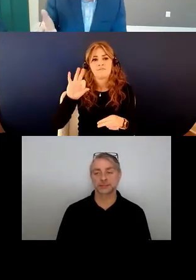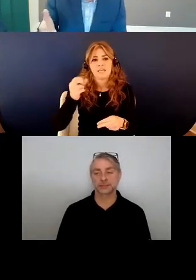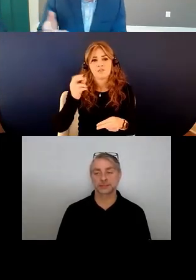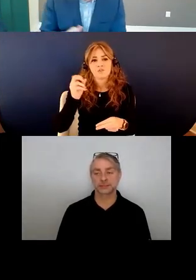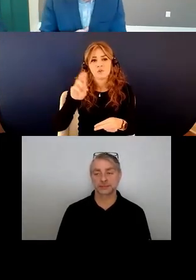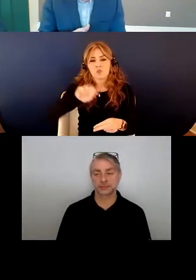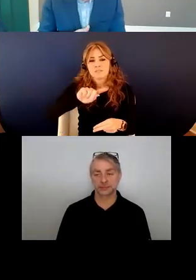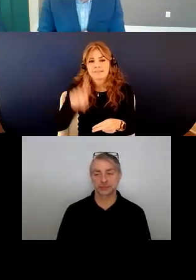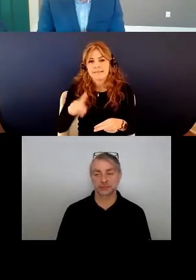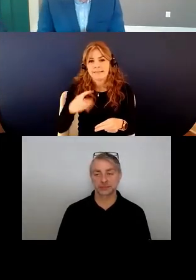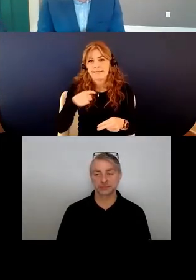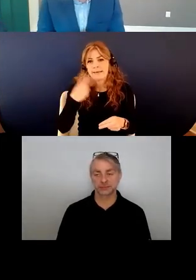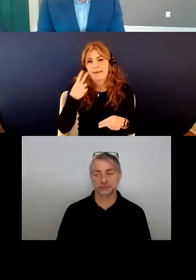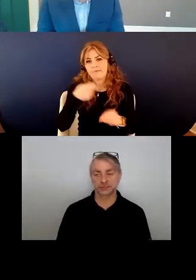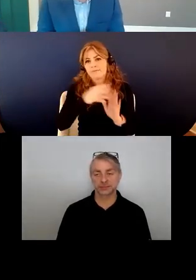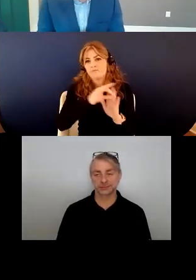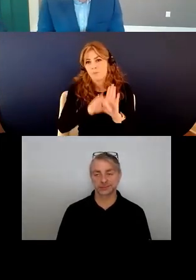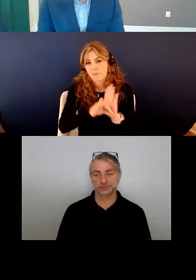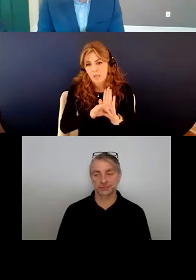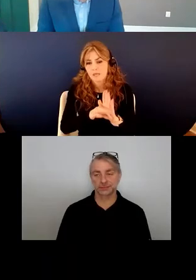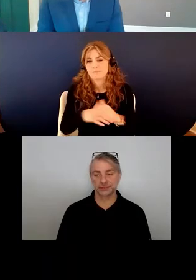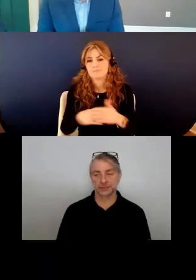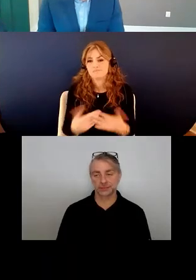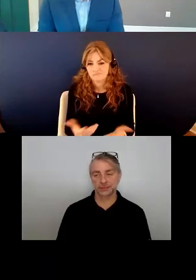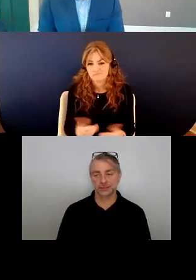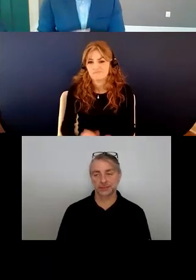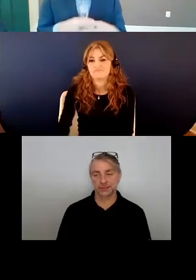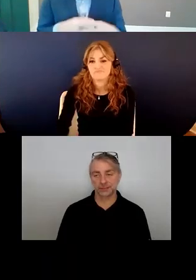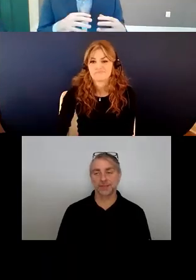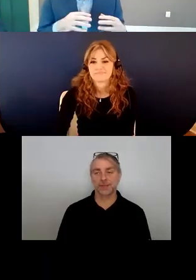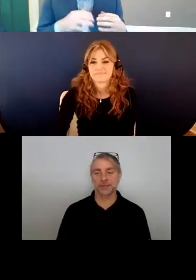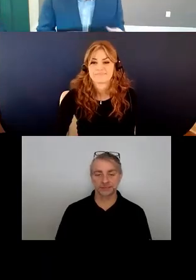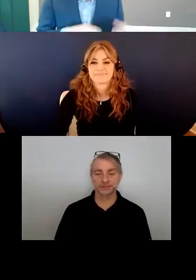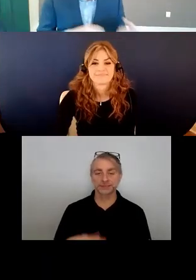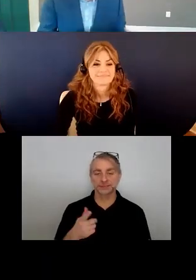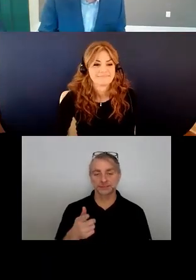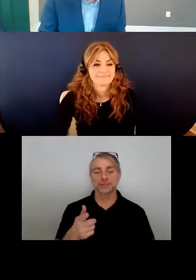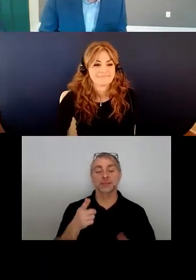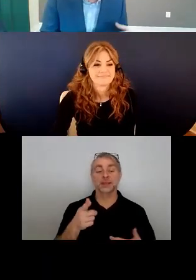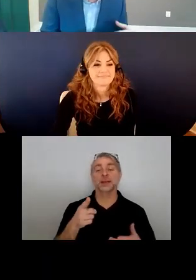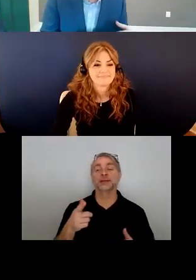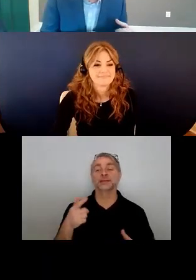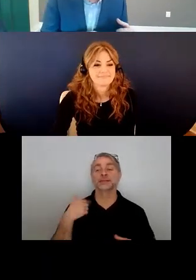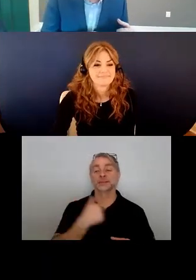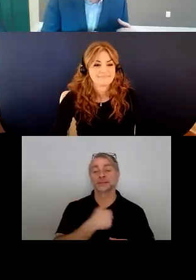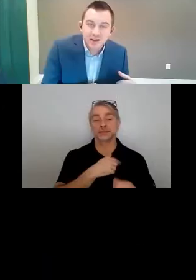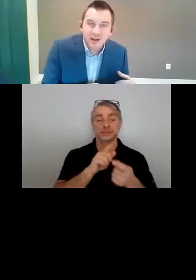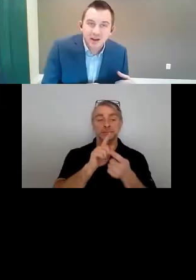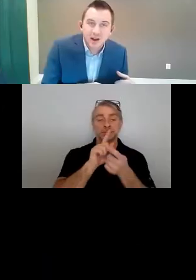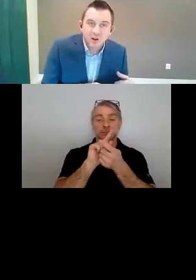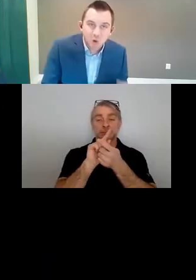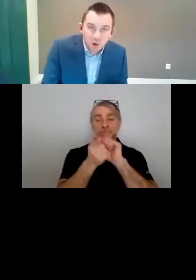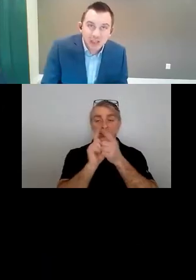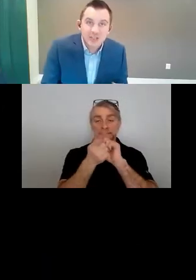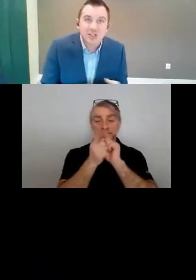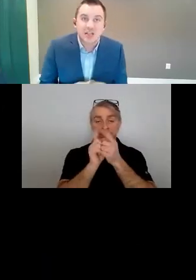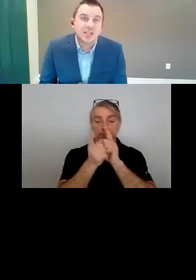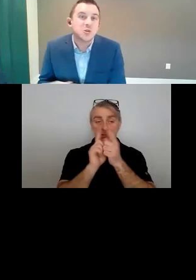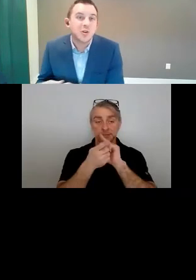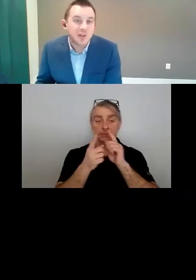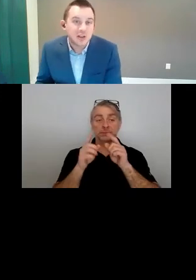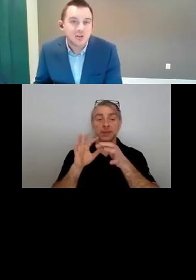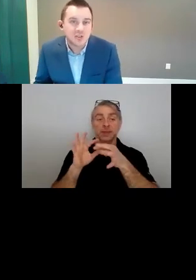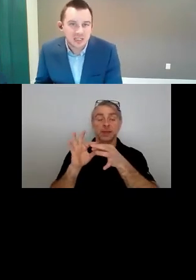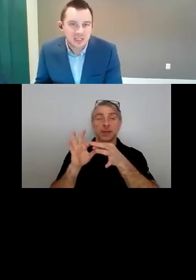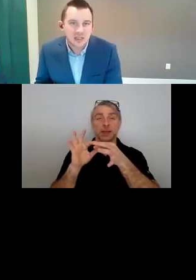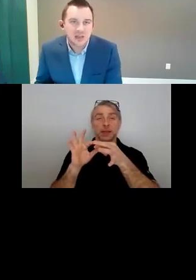little formula here to do so. And then once we transform the correlation